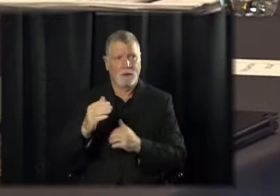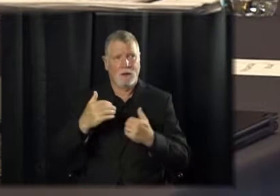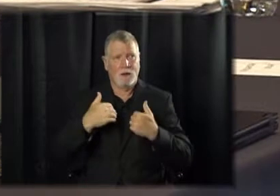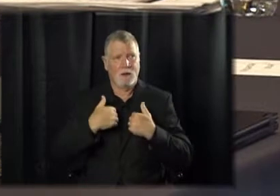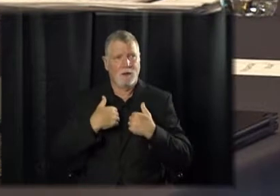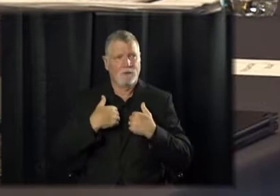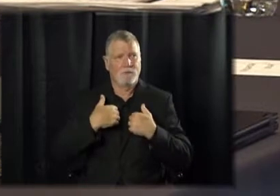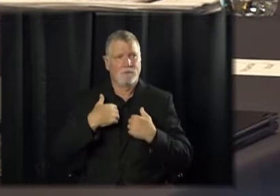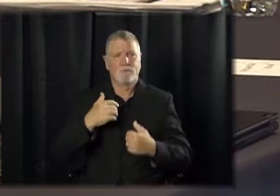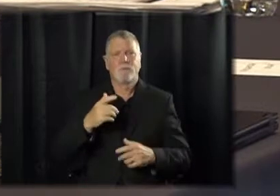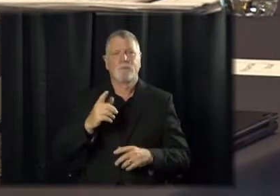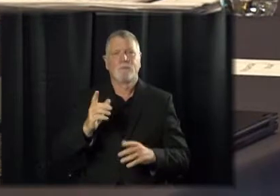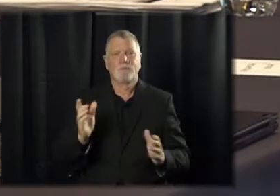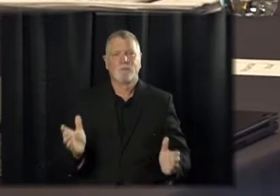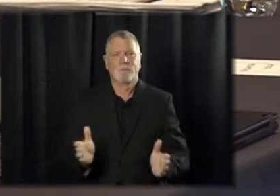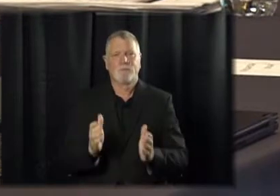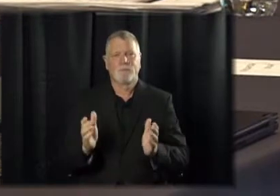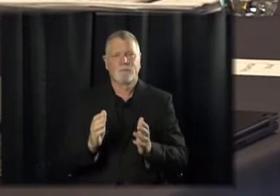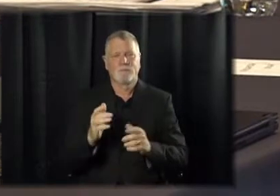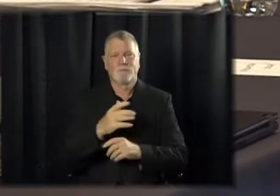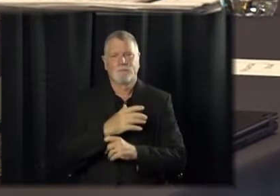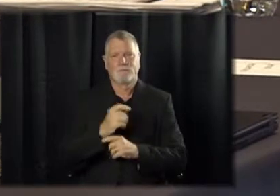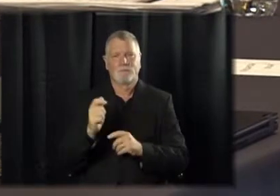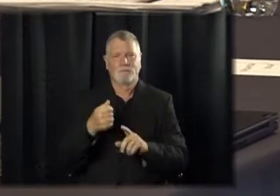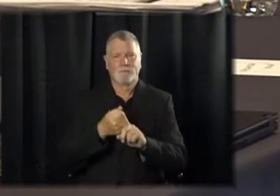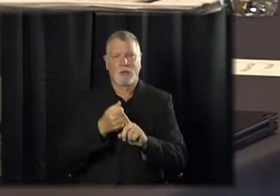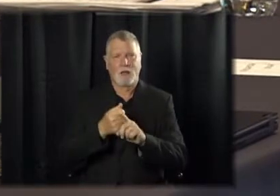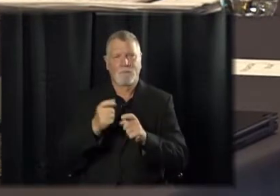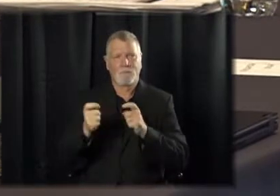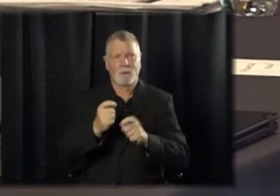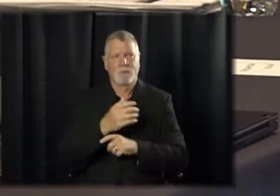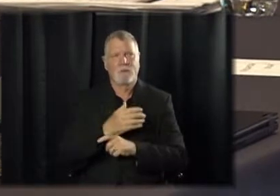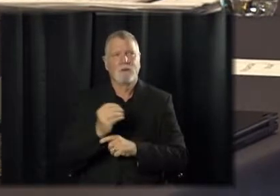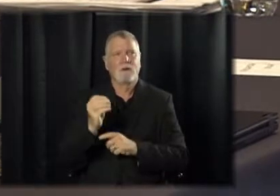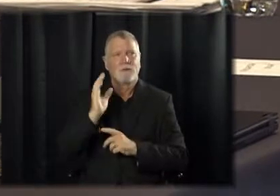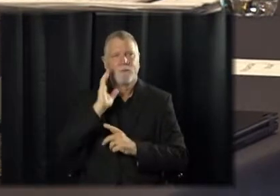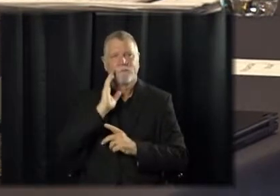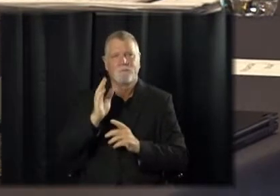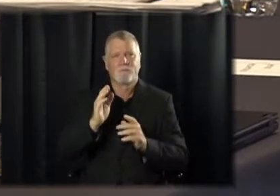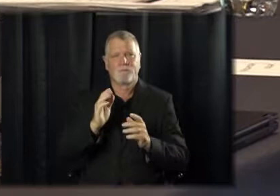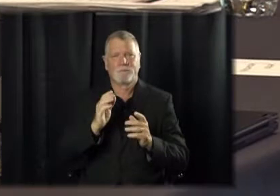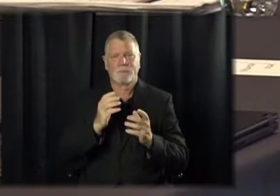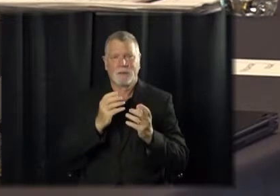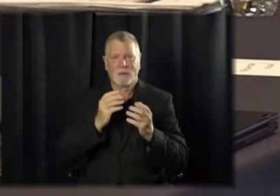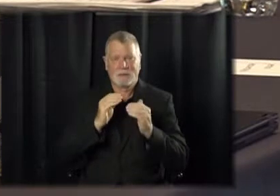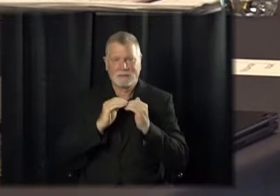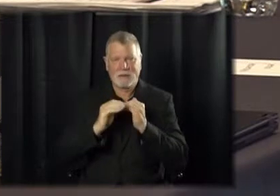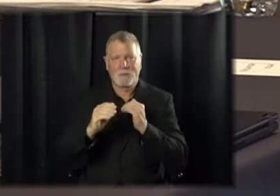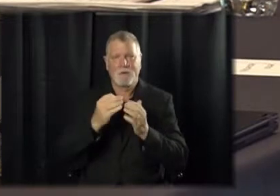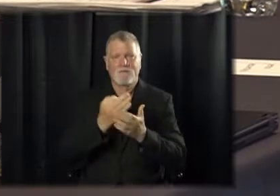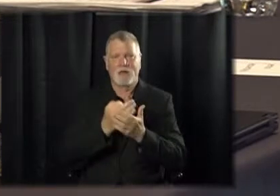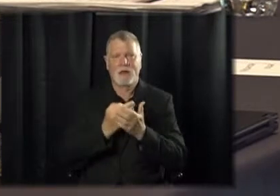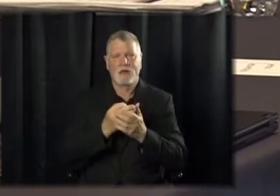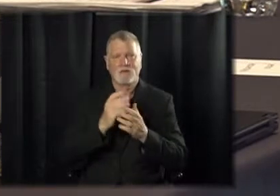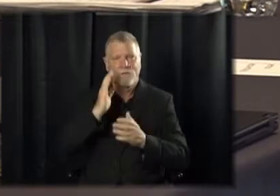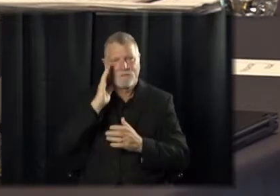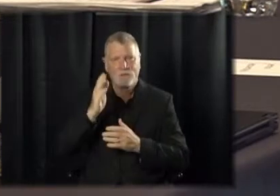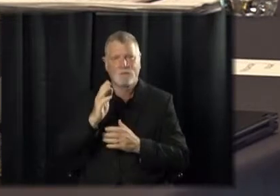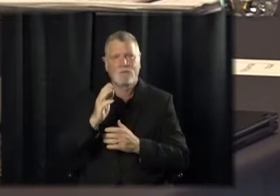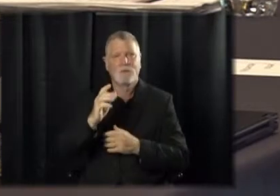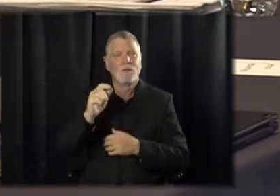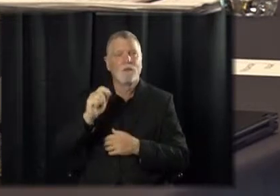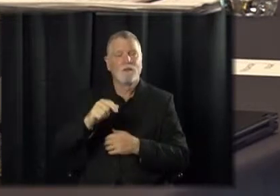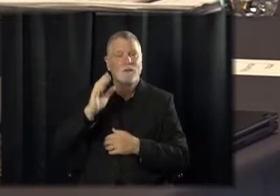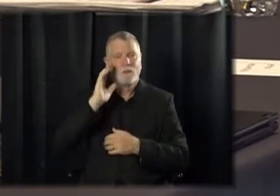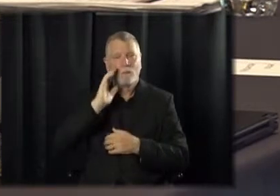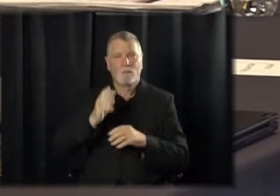been to encourage sound fiscal self-management and ensure a stable financial future. The fiscal plan intention